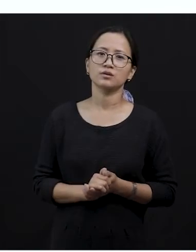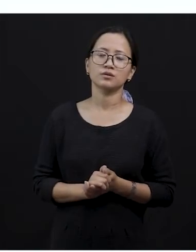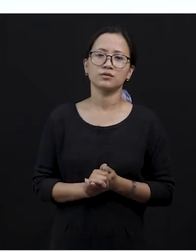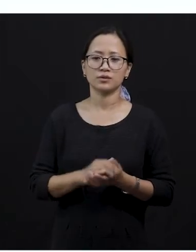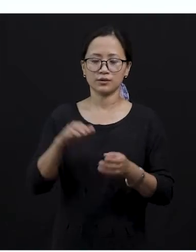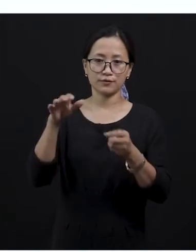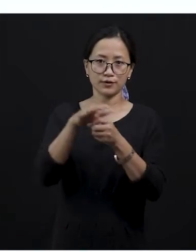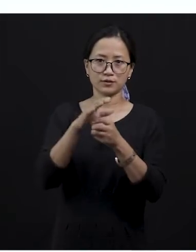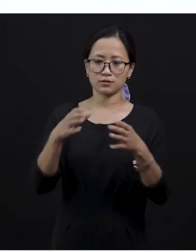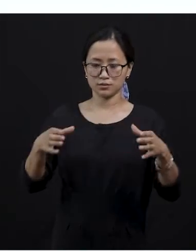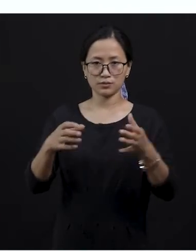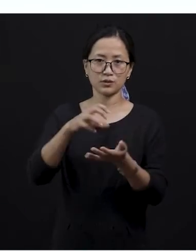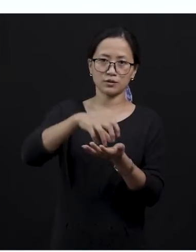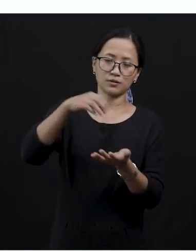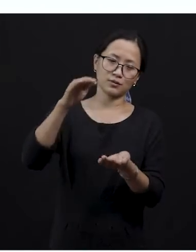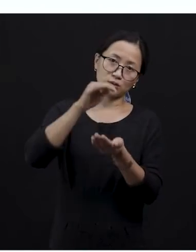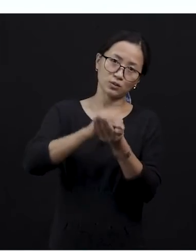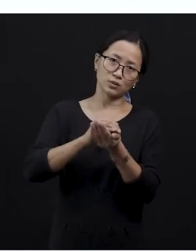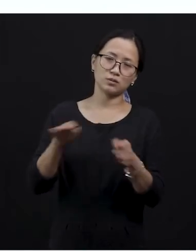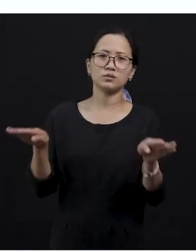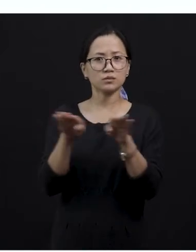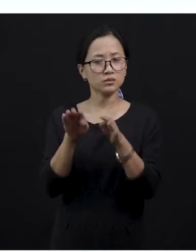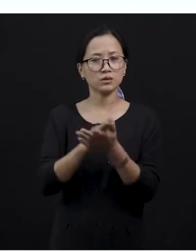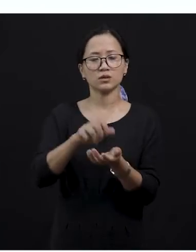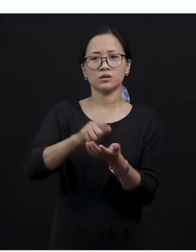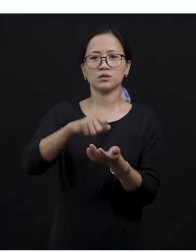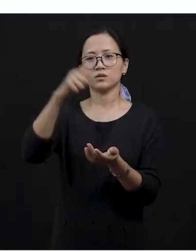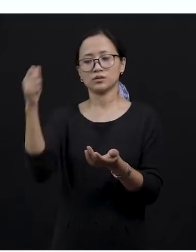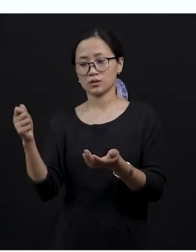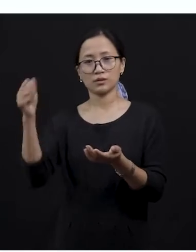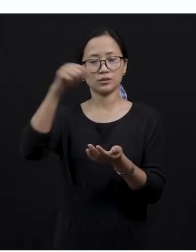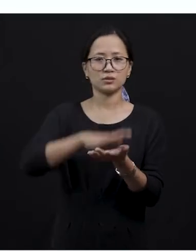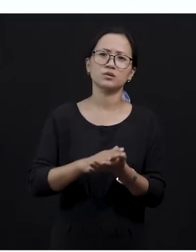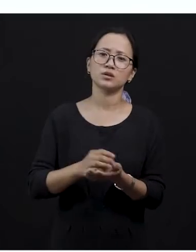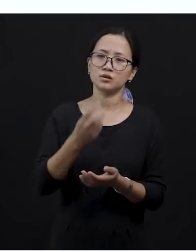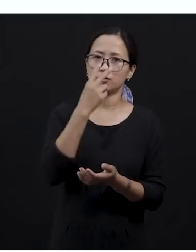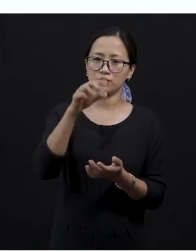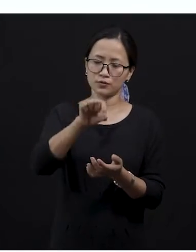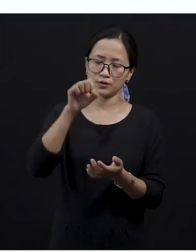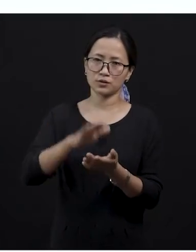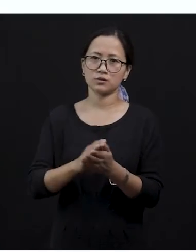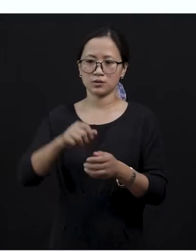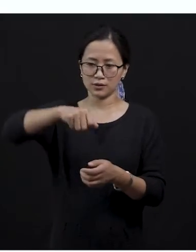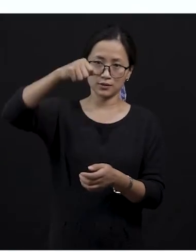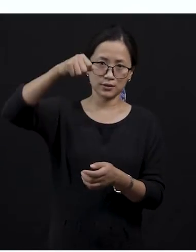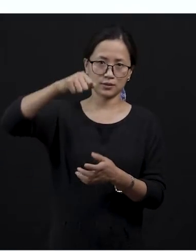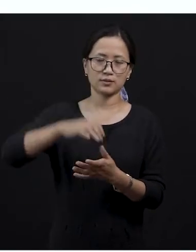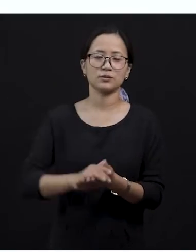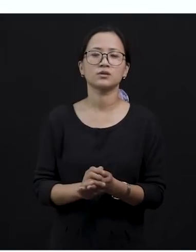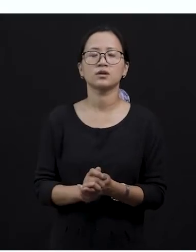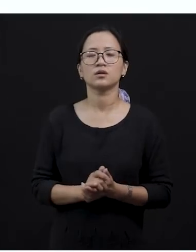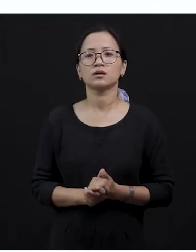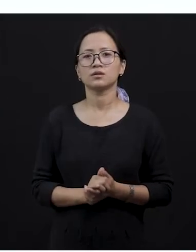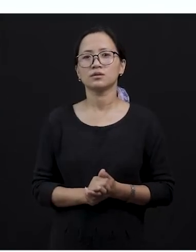closed, after some time you take it out and keep it in, you will find the bits of water droplets on the lid. Takna,